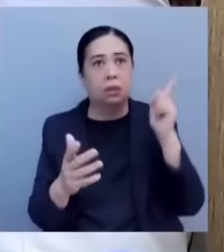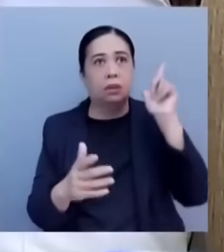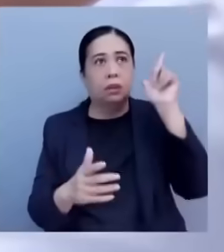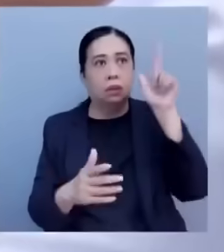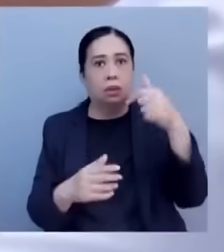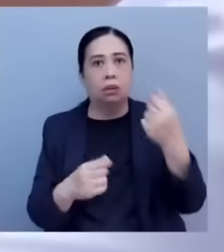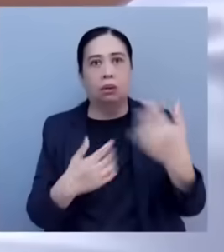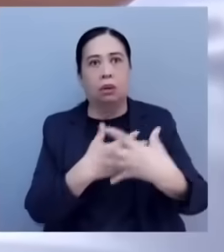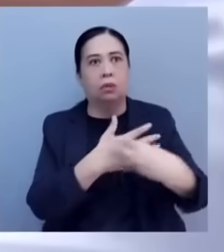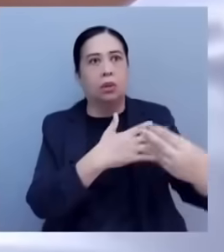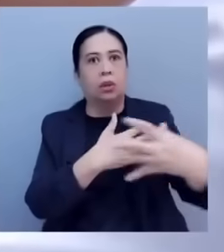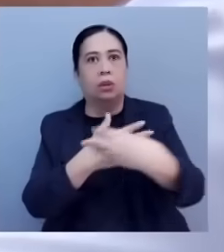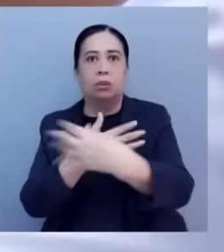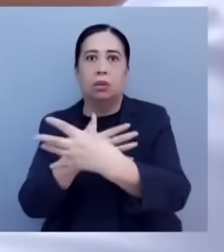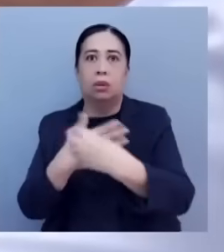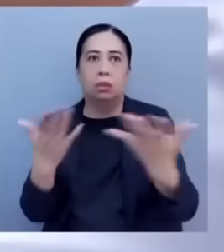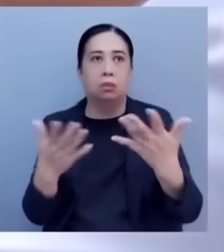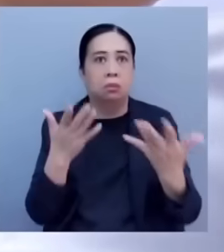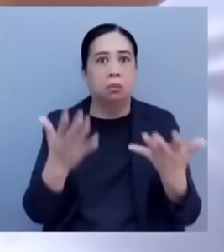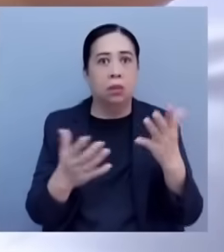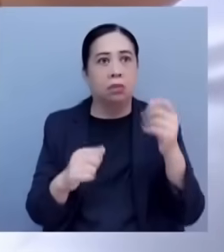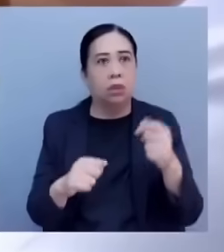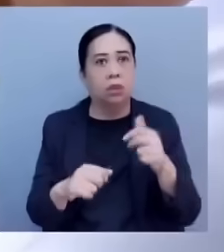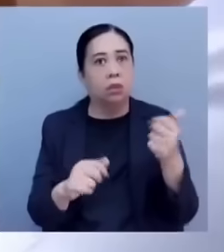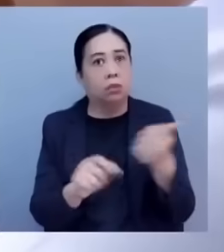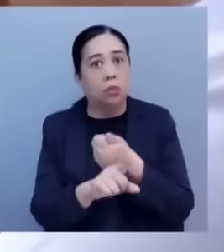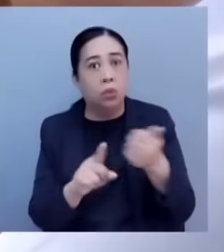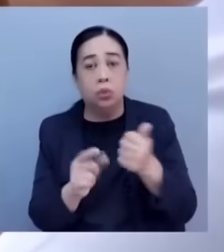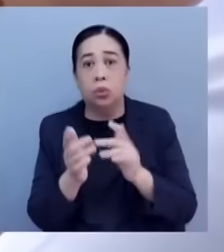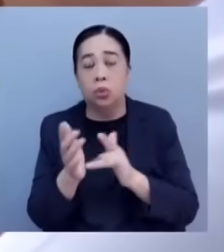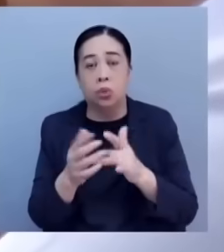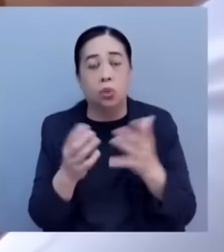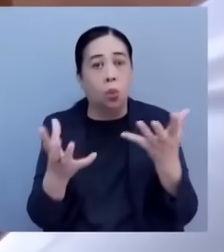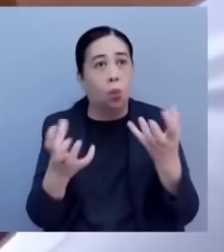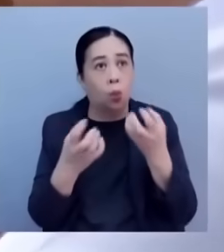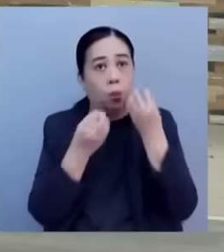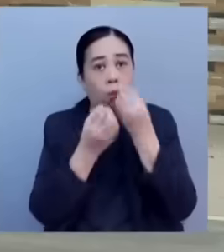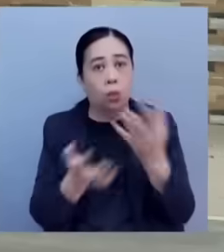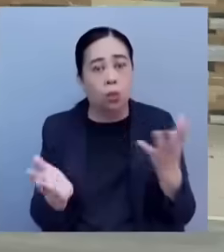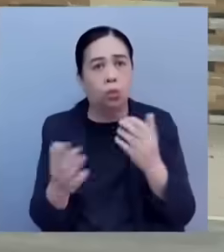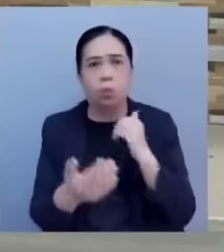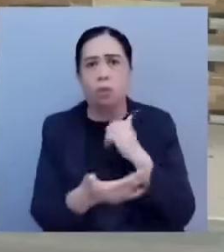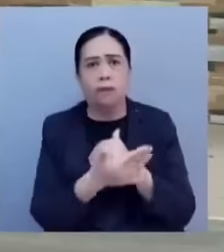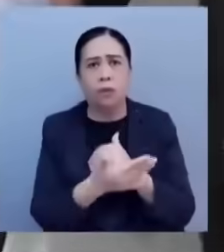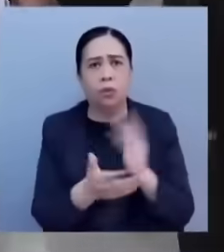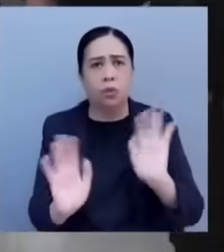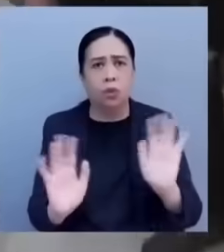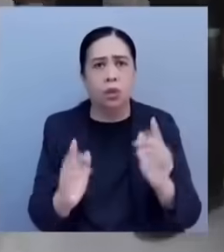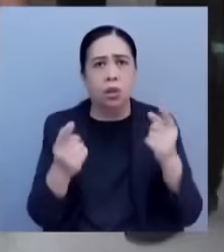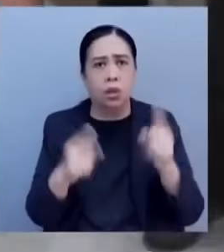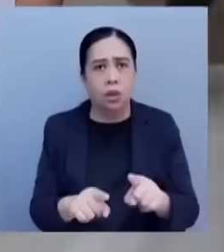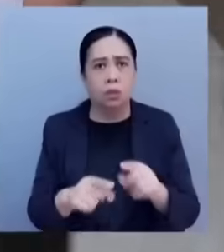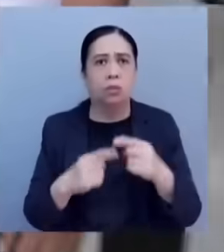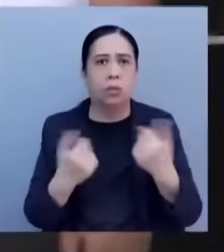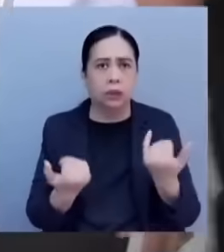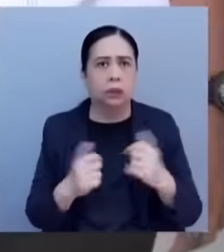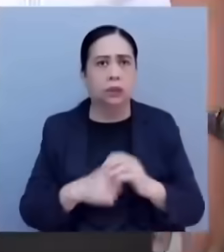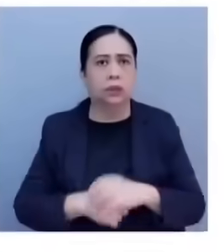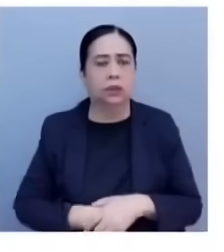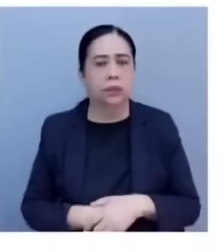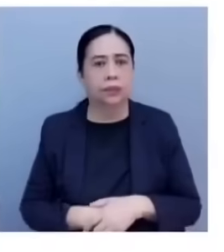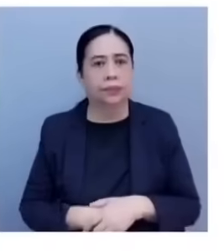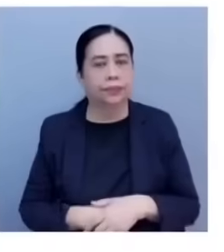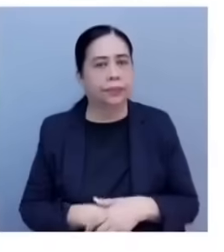I said earlier, to possible abuse. And, we want to avoid that at the outset. As you